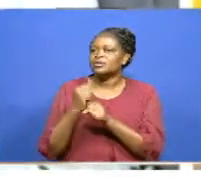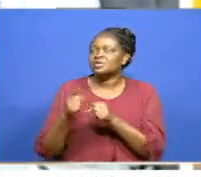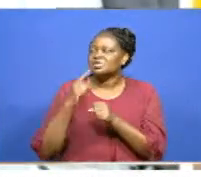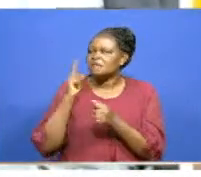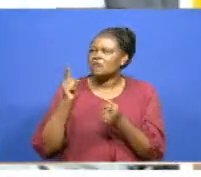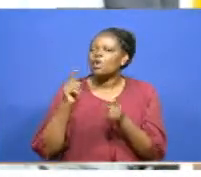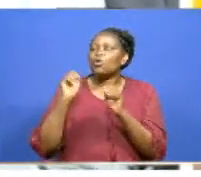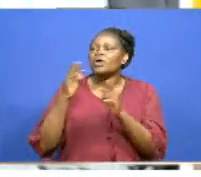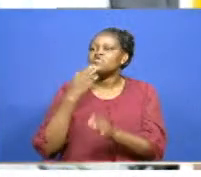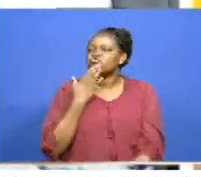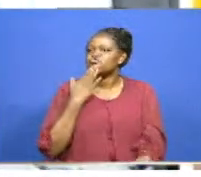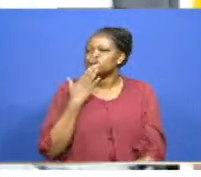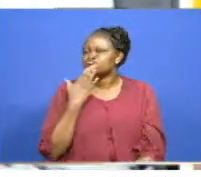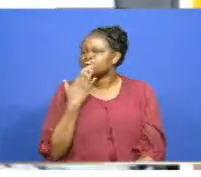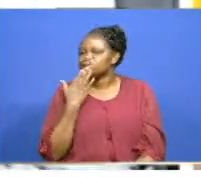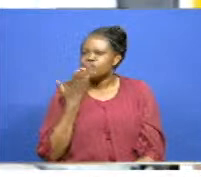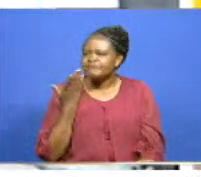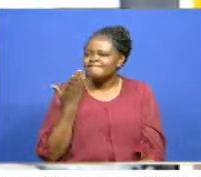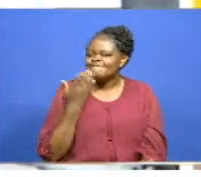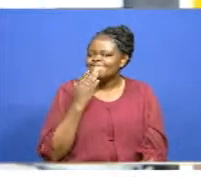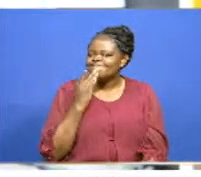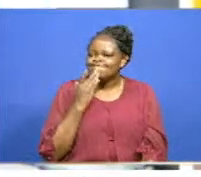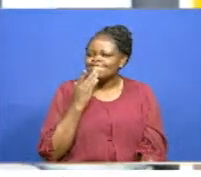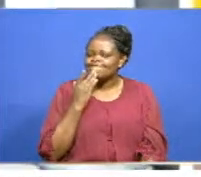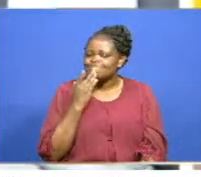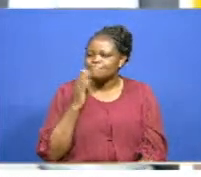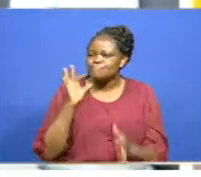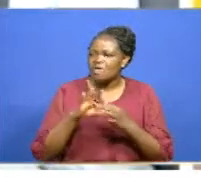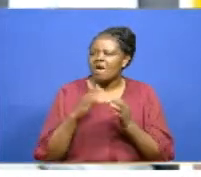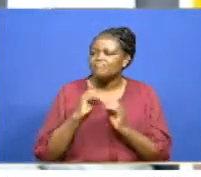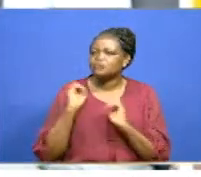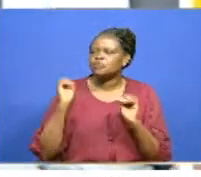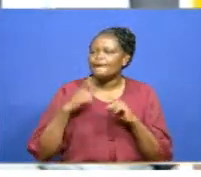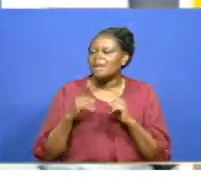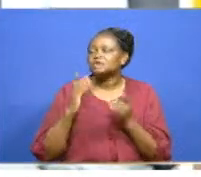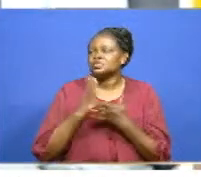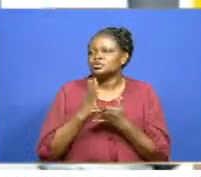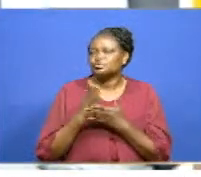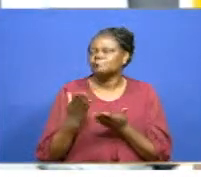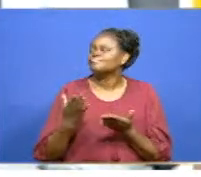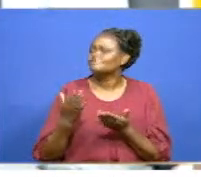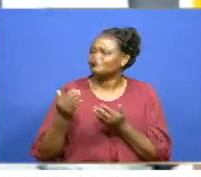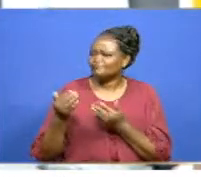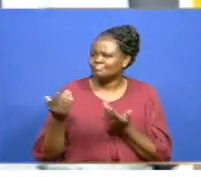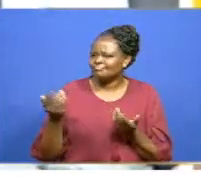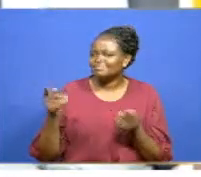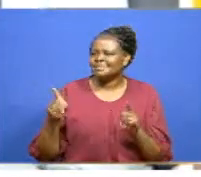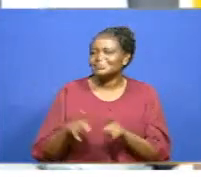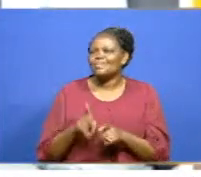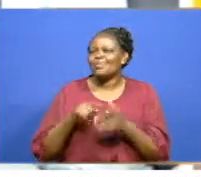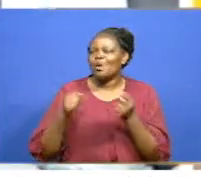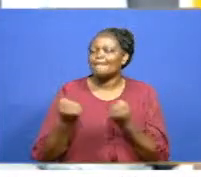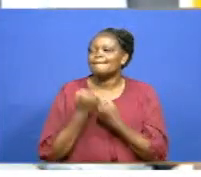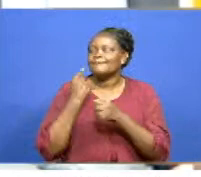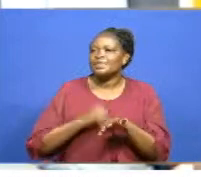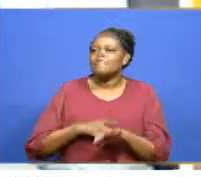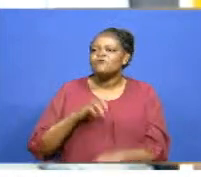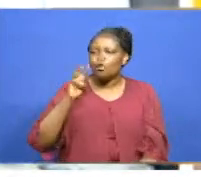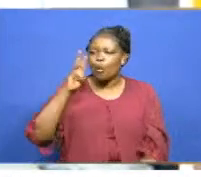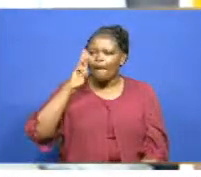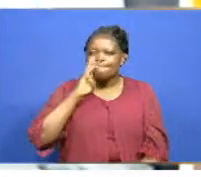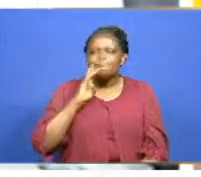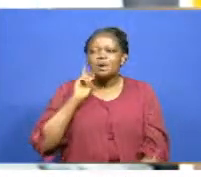say, Luya, elusive, you know, unity. But it is emerging. It will just be almost like what happened during Wamalwa Kijana's